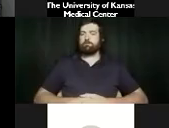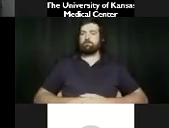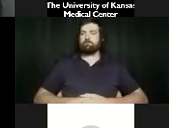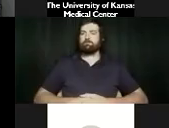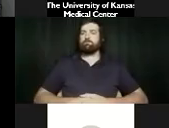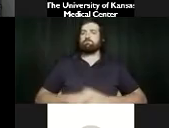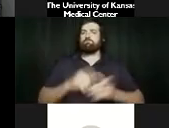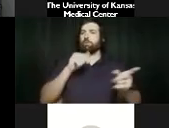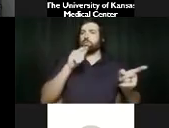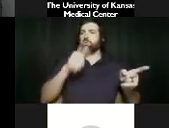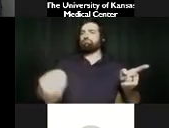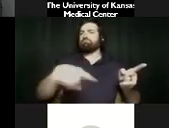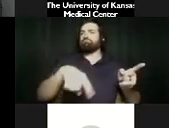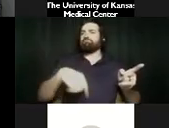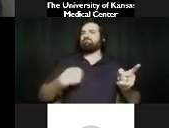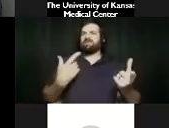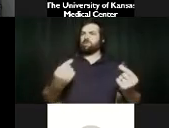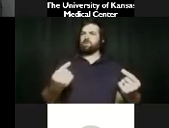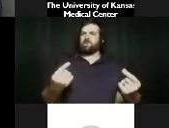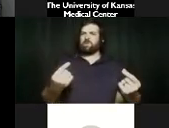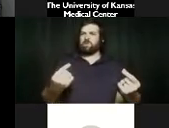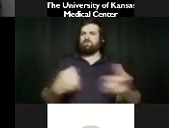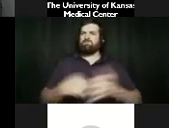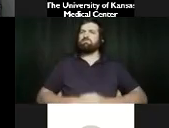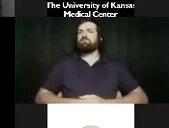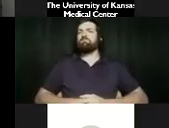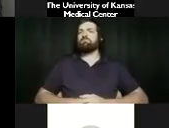Who are these people and what are they doing?